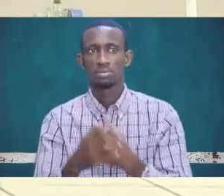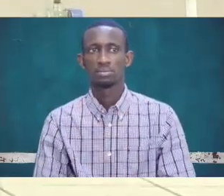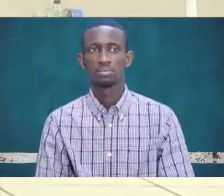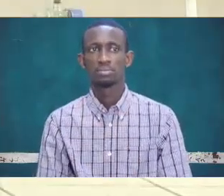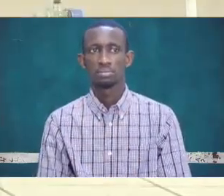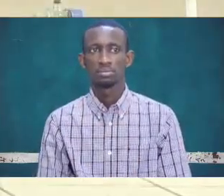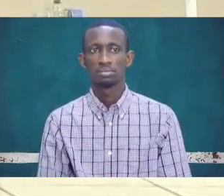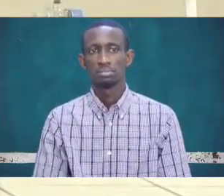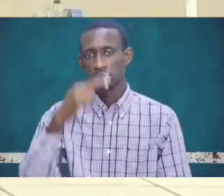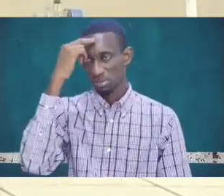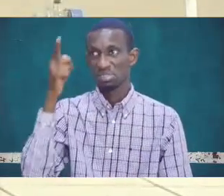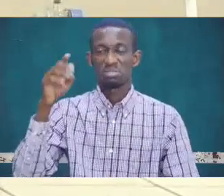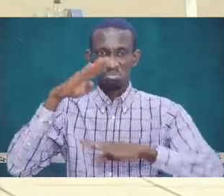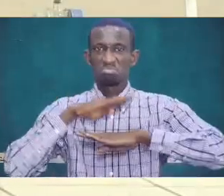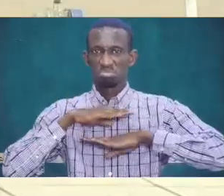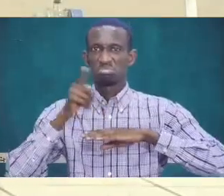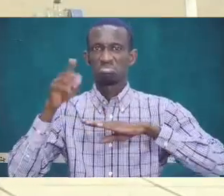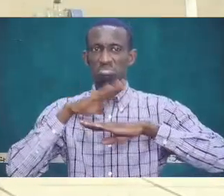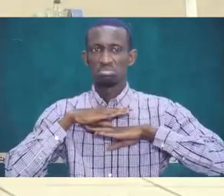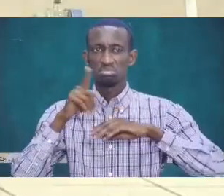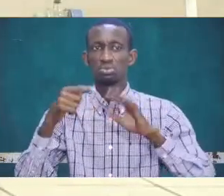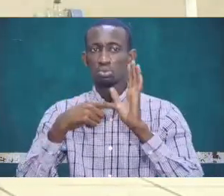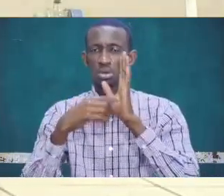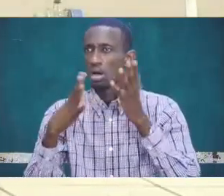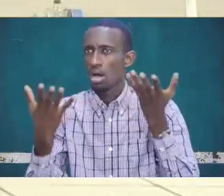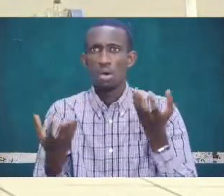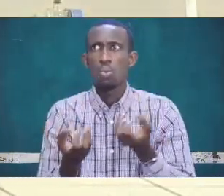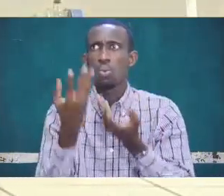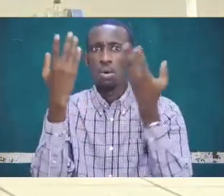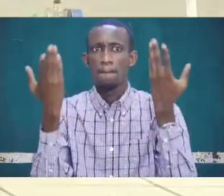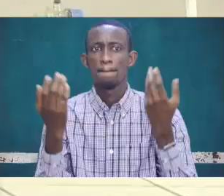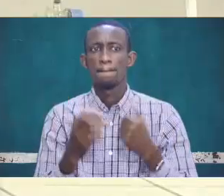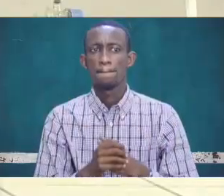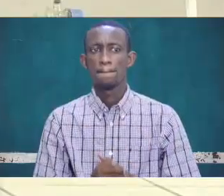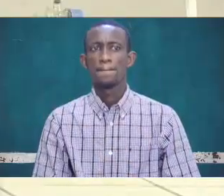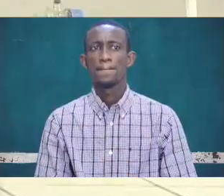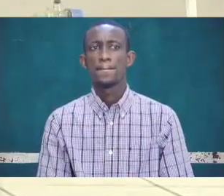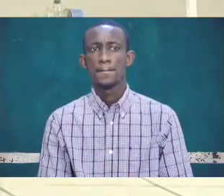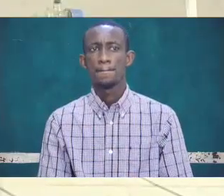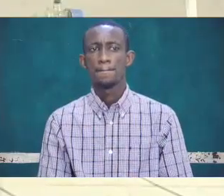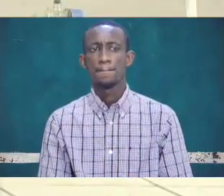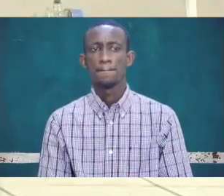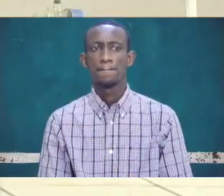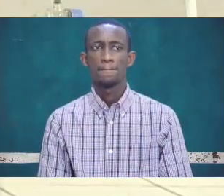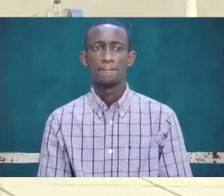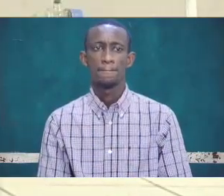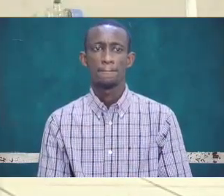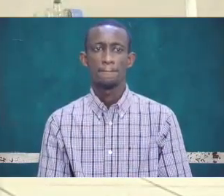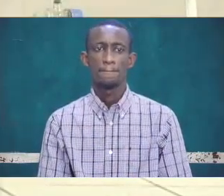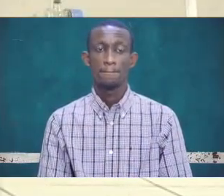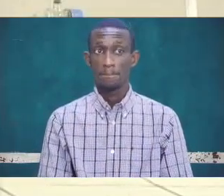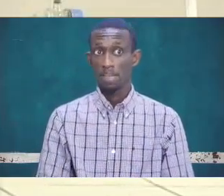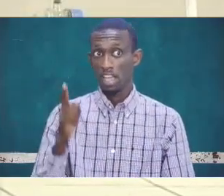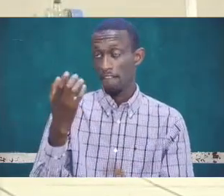because this is enough, and it is showing how it goes. So here I'm having another one, which is showing